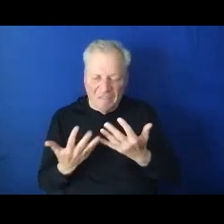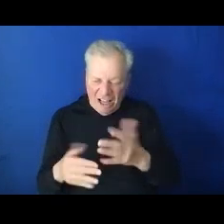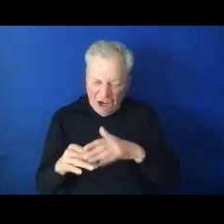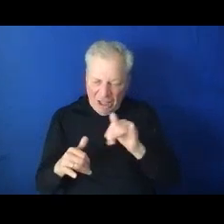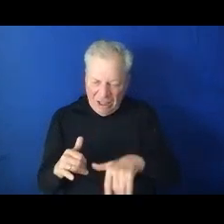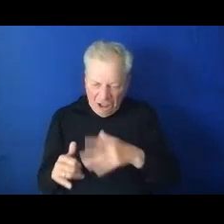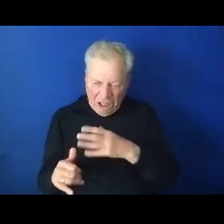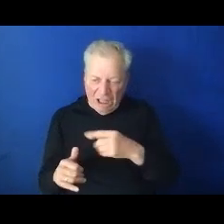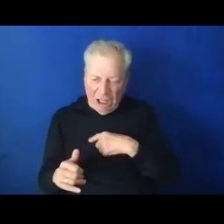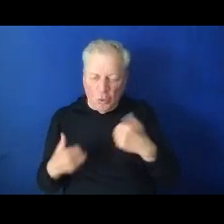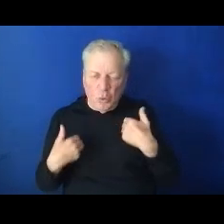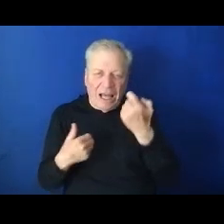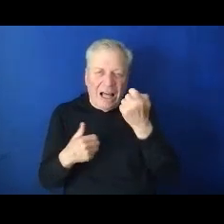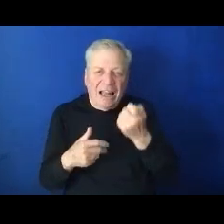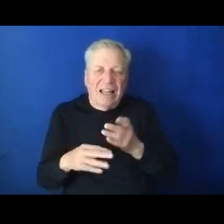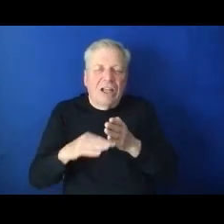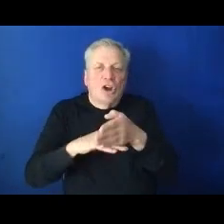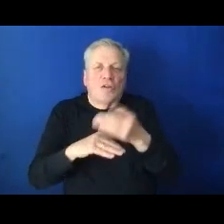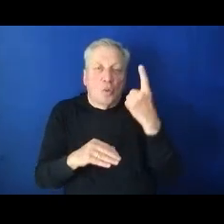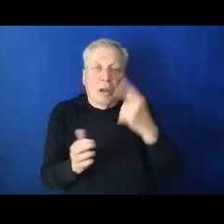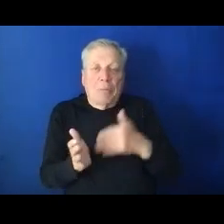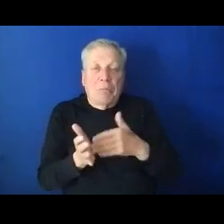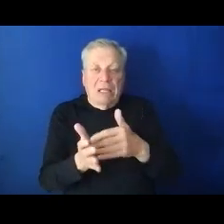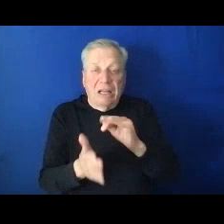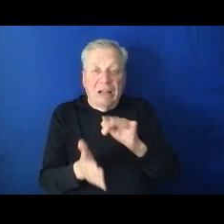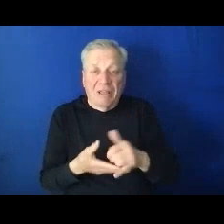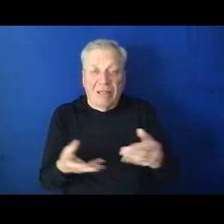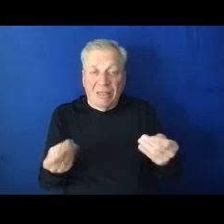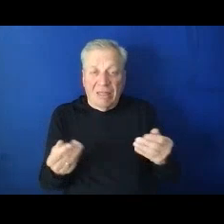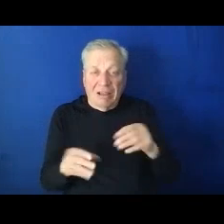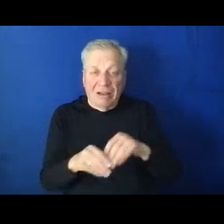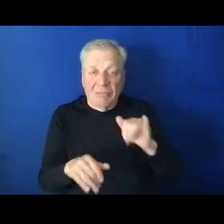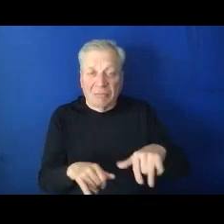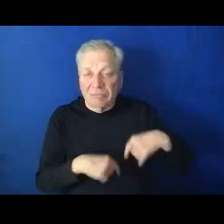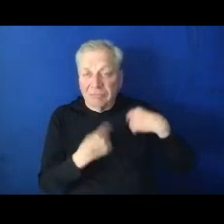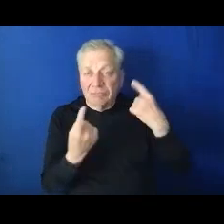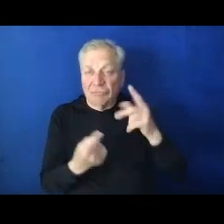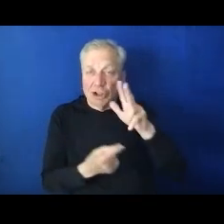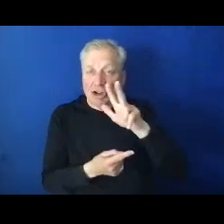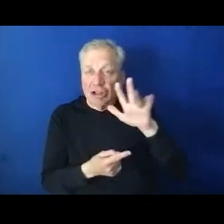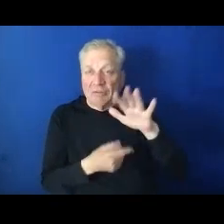fire on a little bit over 1 million of it in the past 35 years.